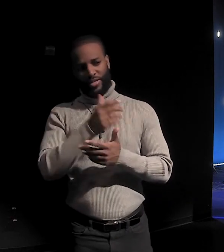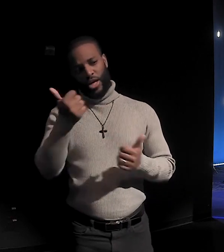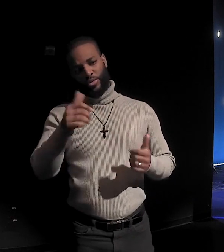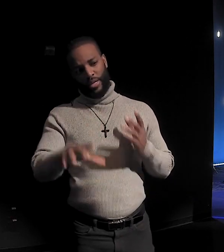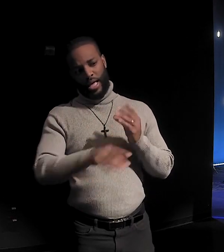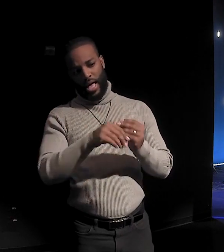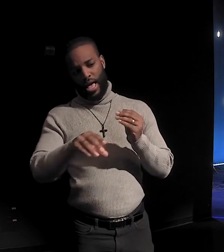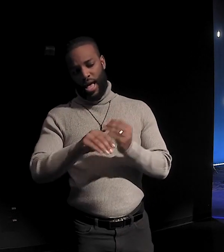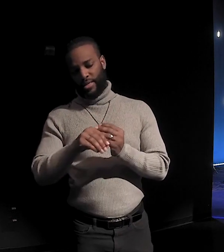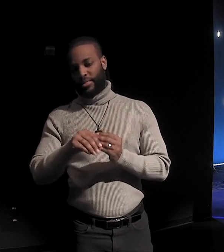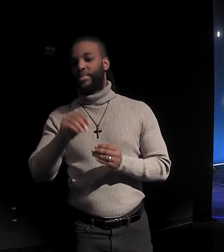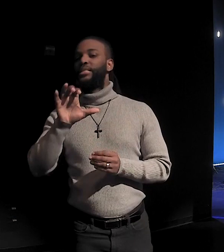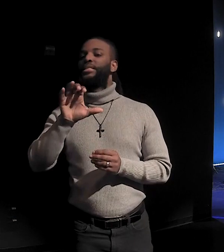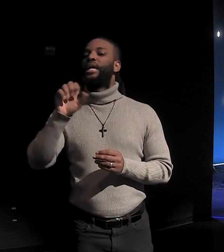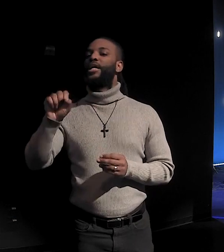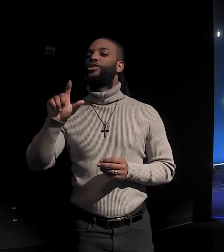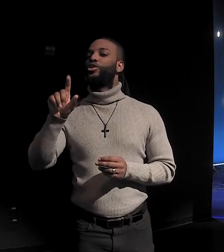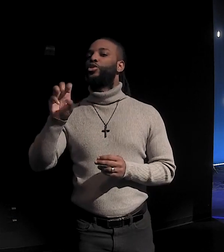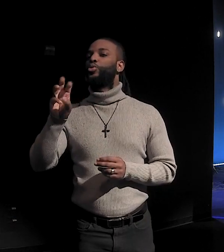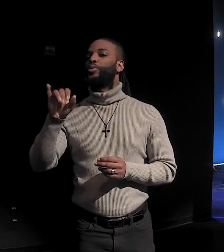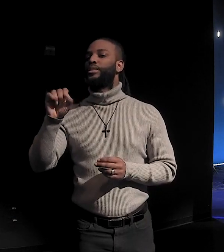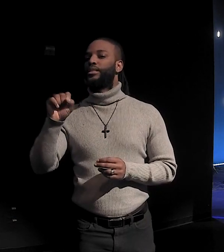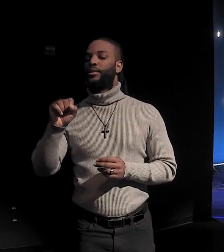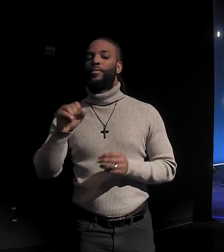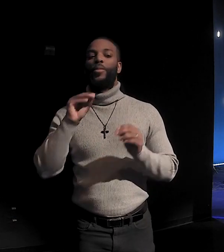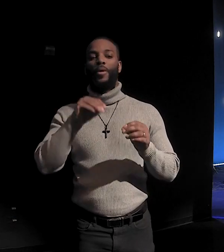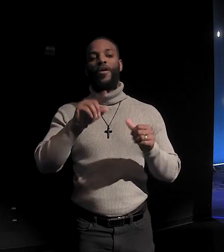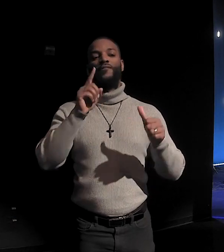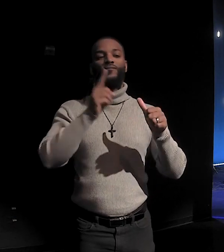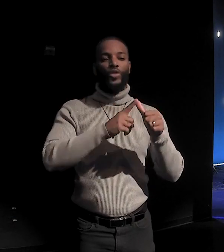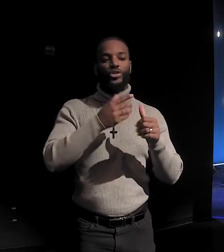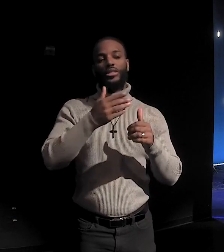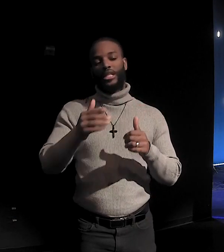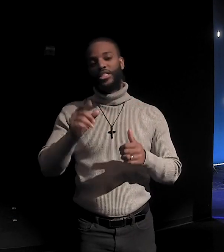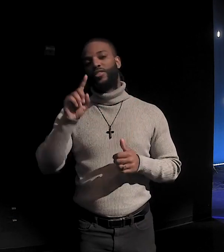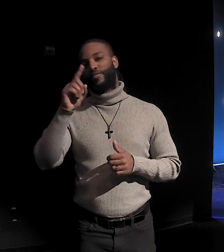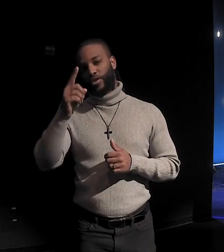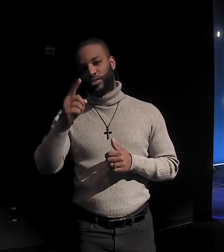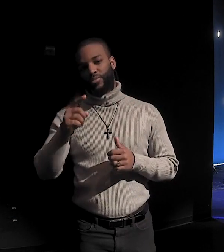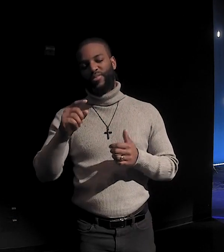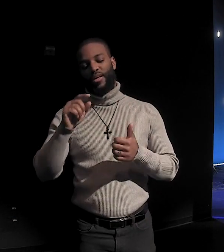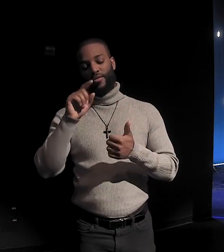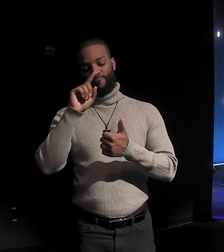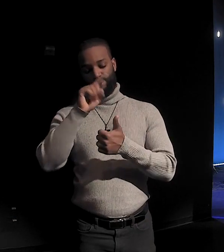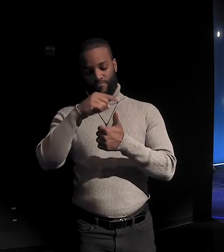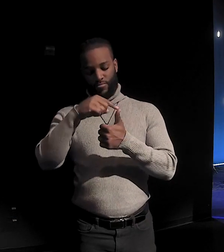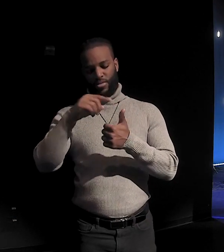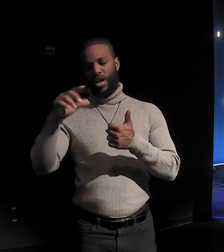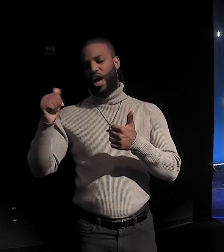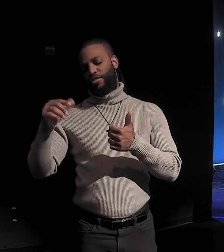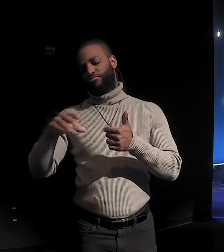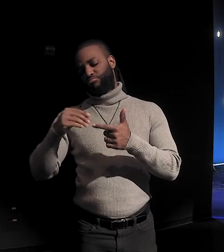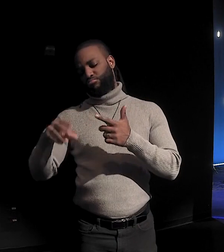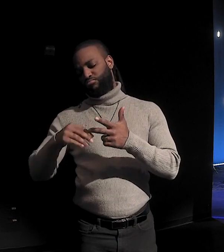said, seek first things first. Put first things first. You'll get second things thrown in. Put second things first. You'll lose both the first and the second